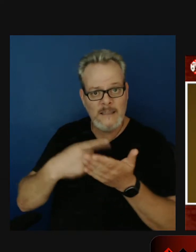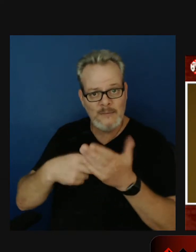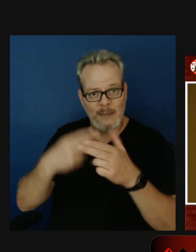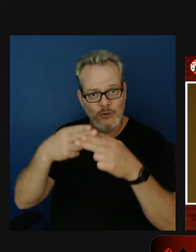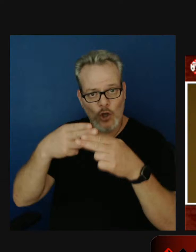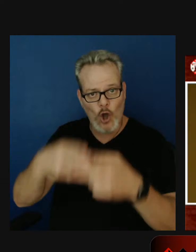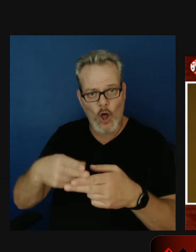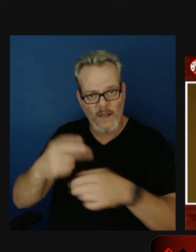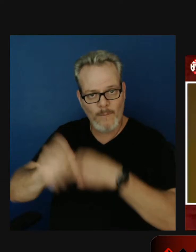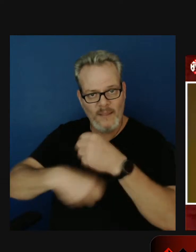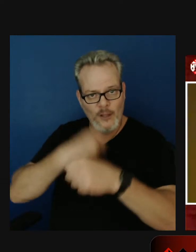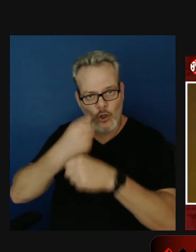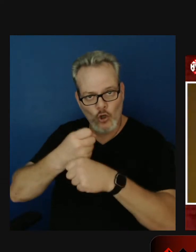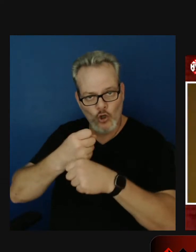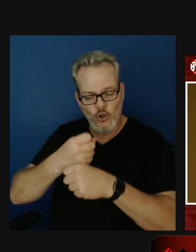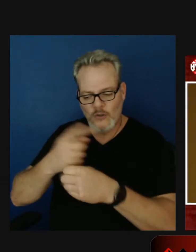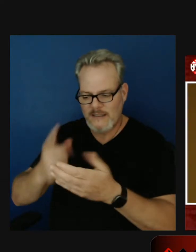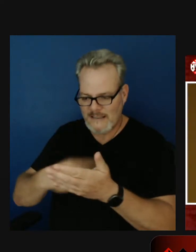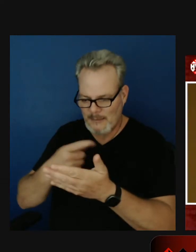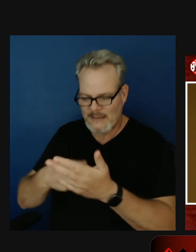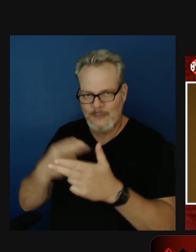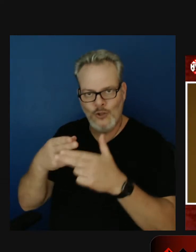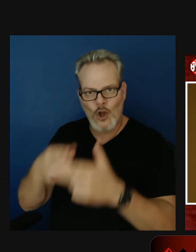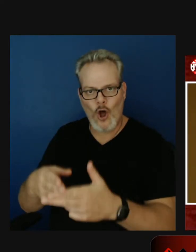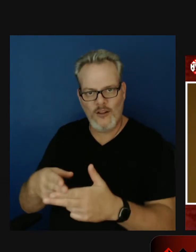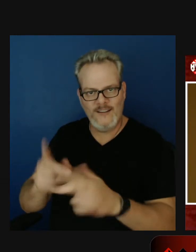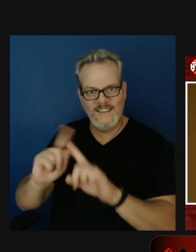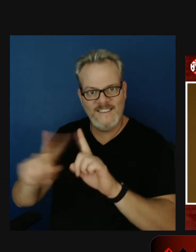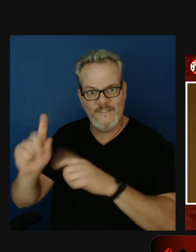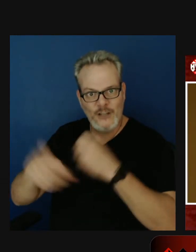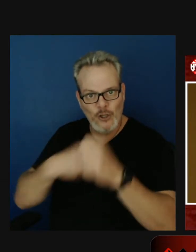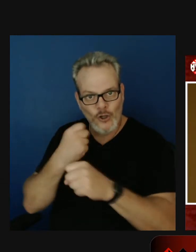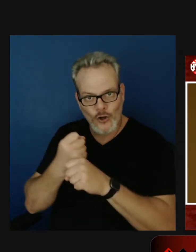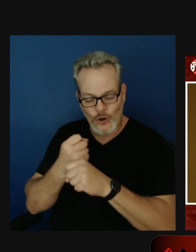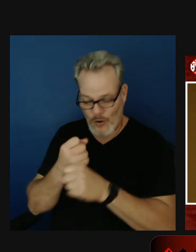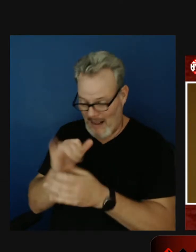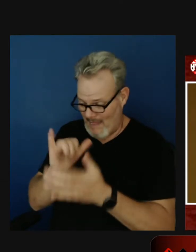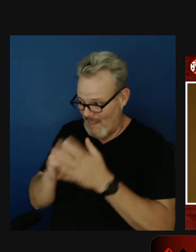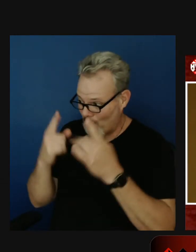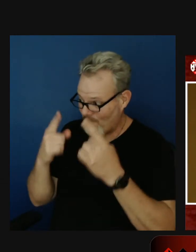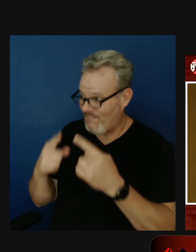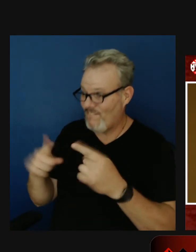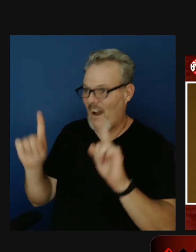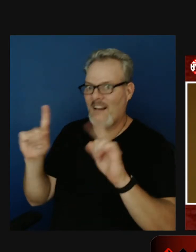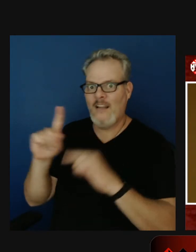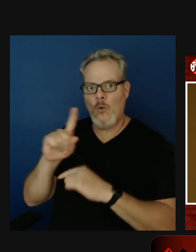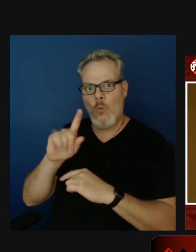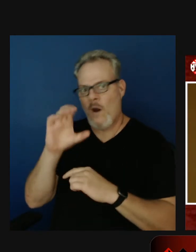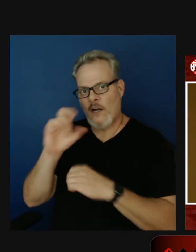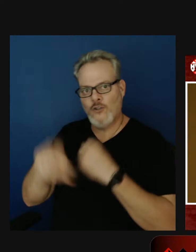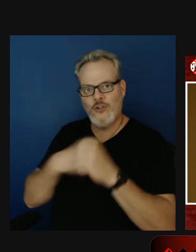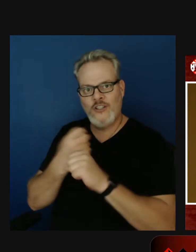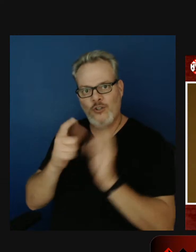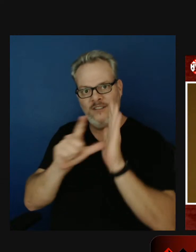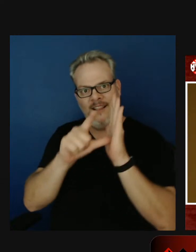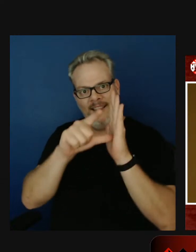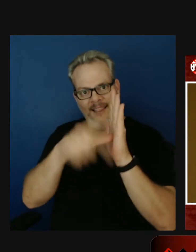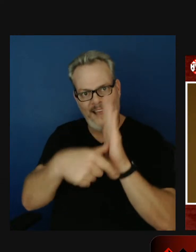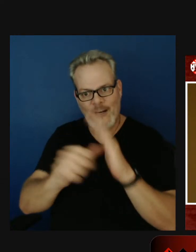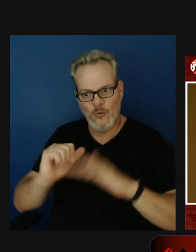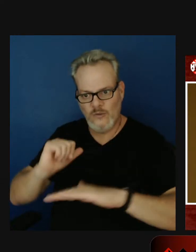Kamakia Hills, some call it 1823. And that was finally 100 years after it erupted, finally kind of settled by Howard